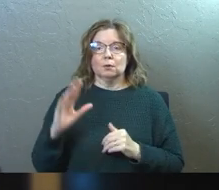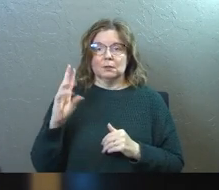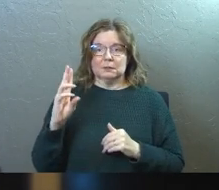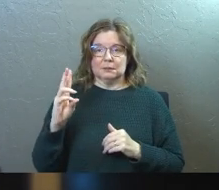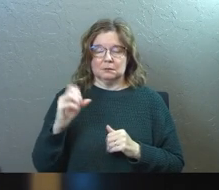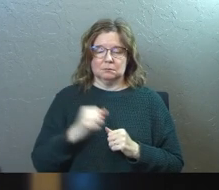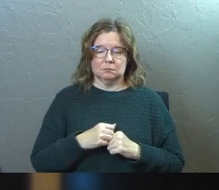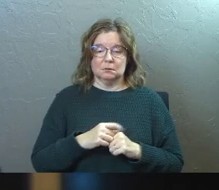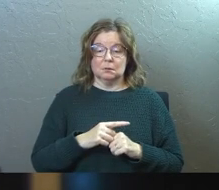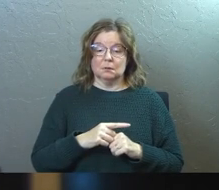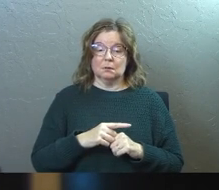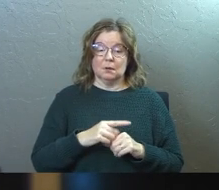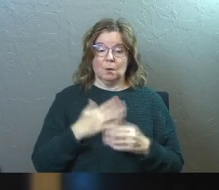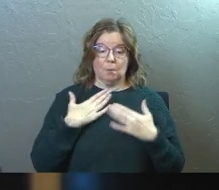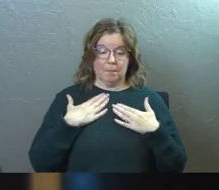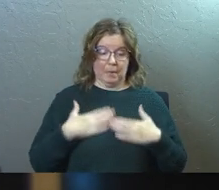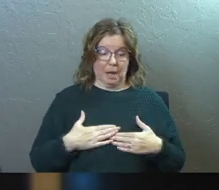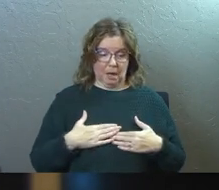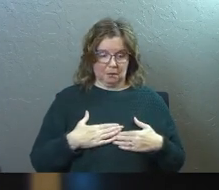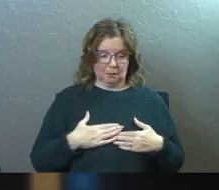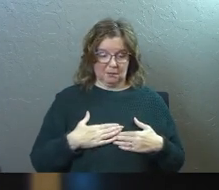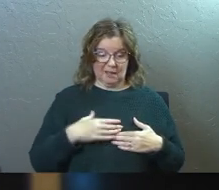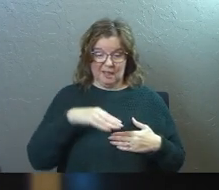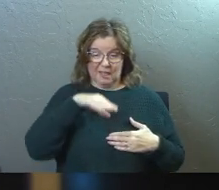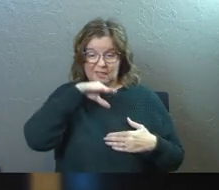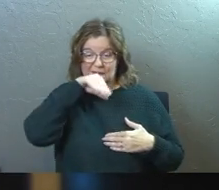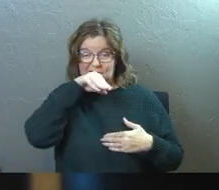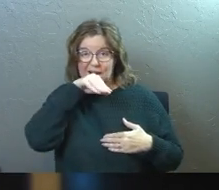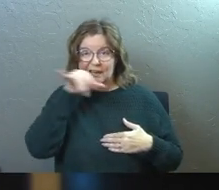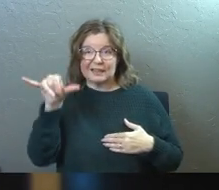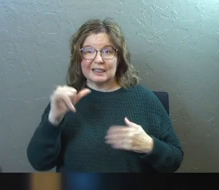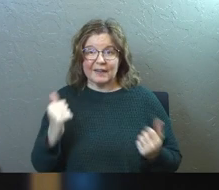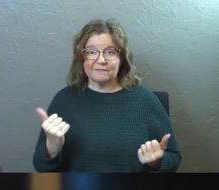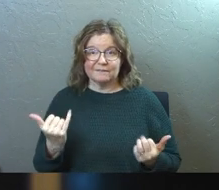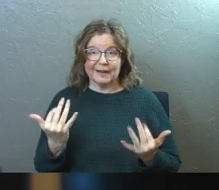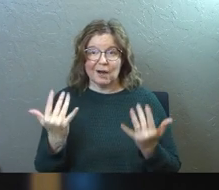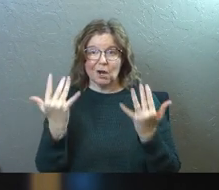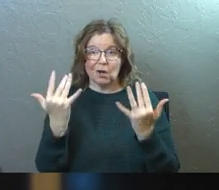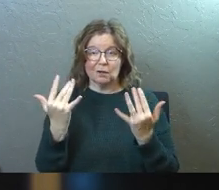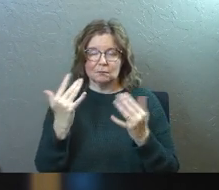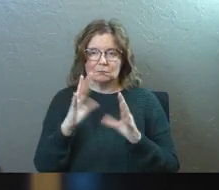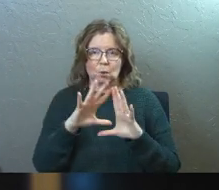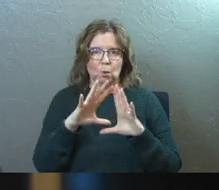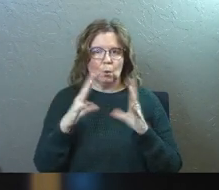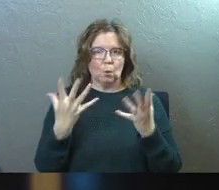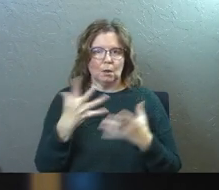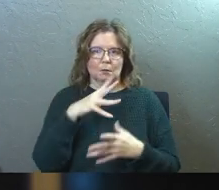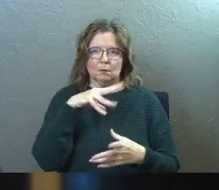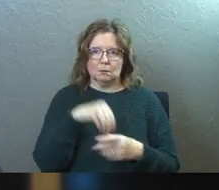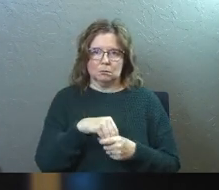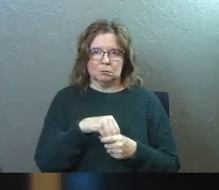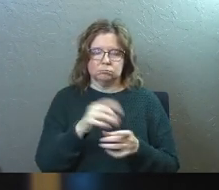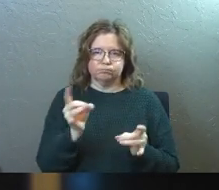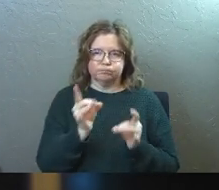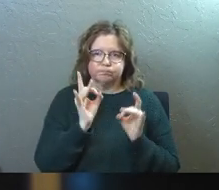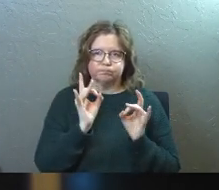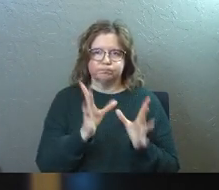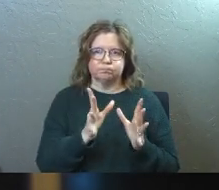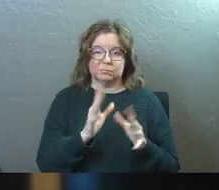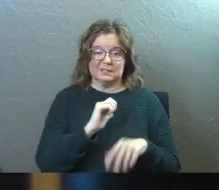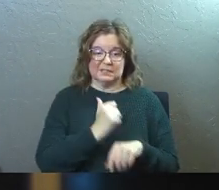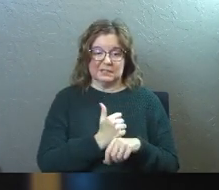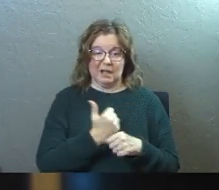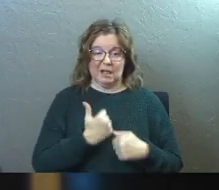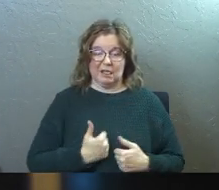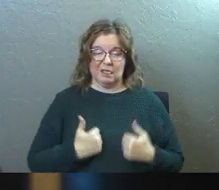among all the parts of the body, the tongue is a flame of fire. It is a whole world of wickedness, corrupting your entire body. It can set your